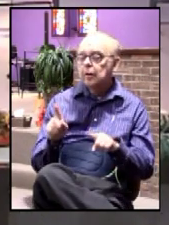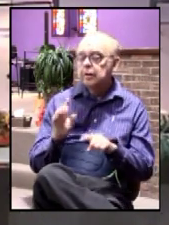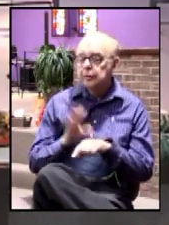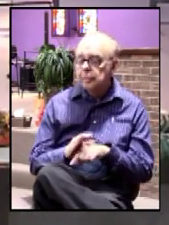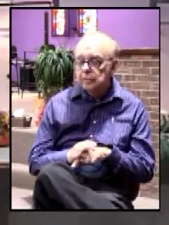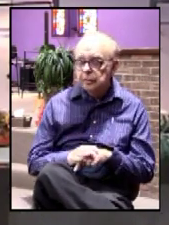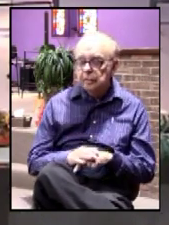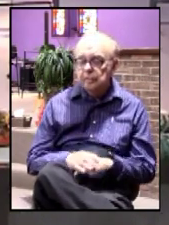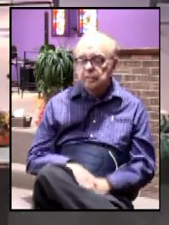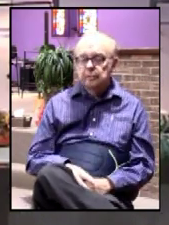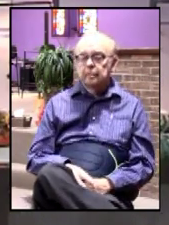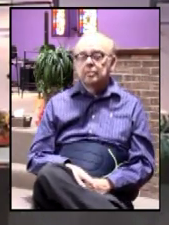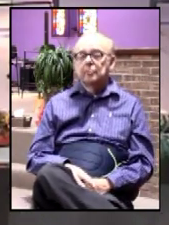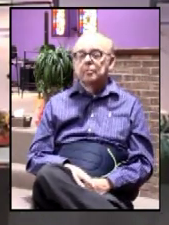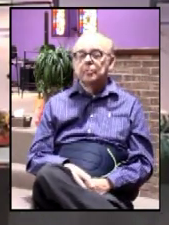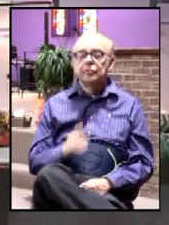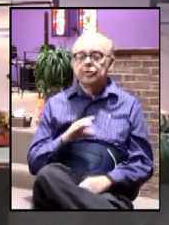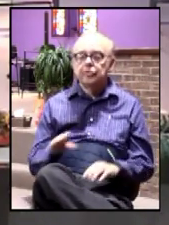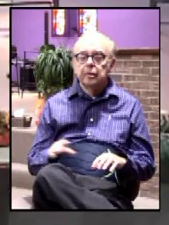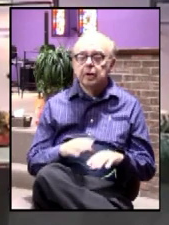church.